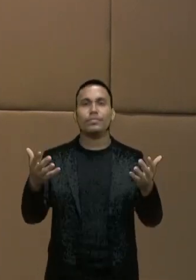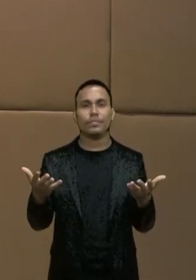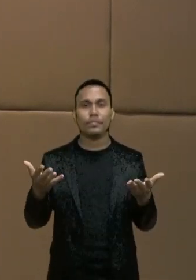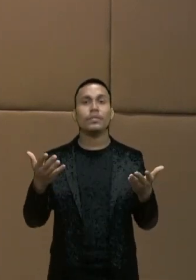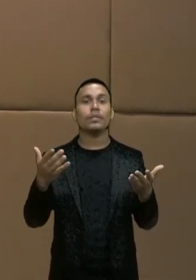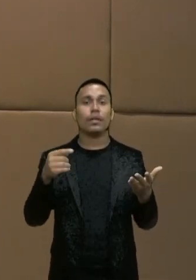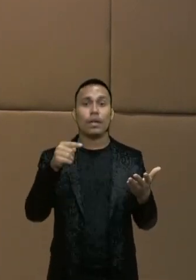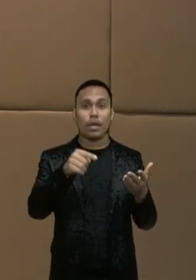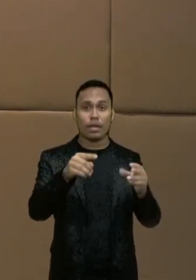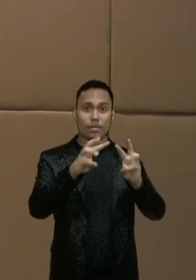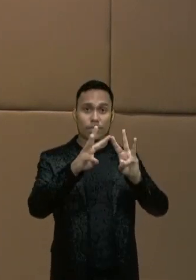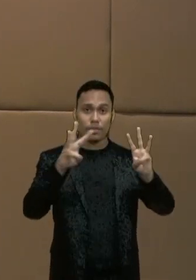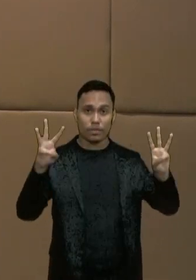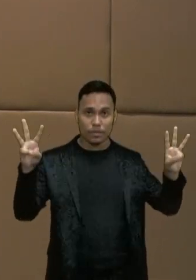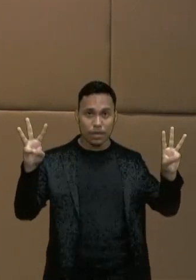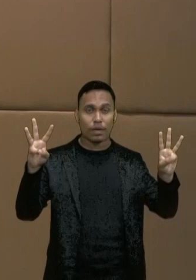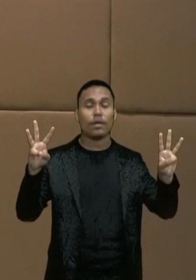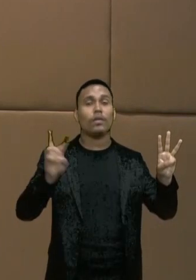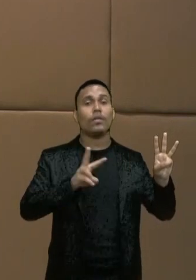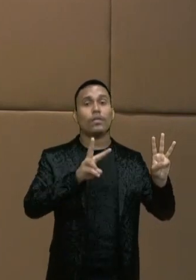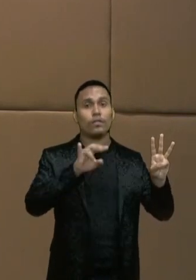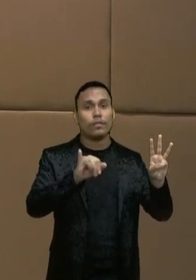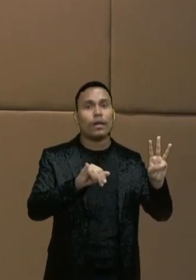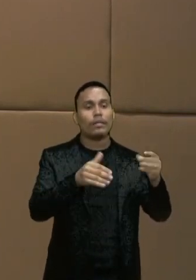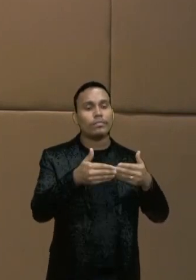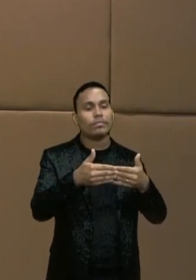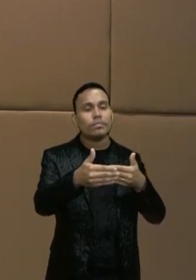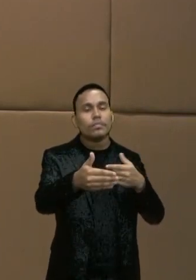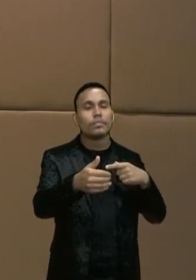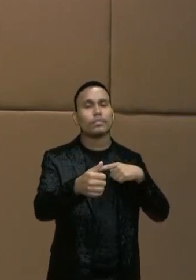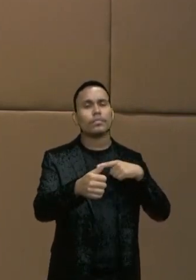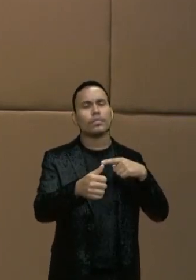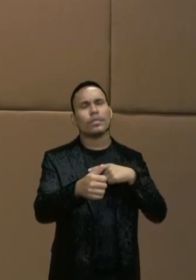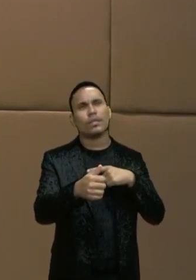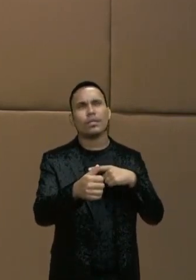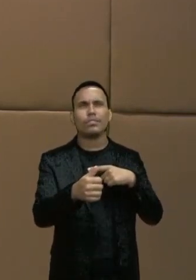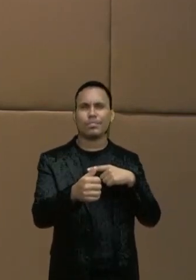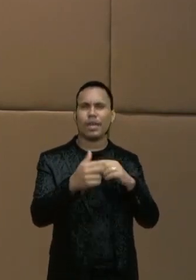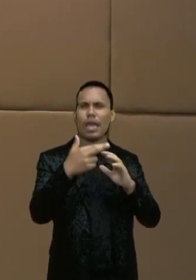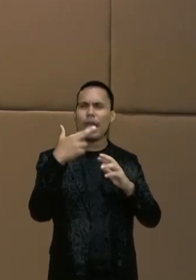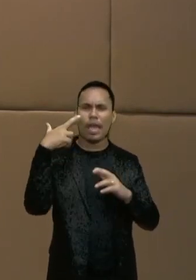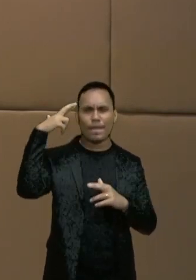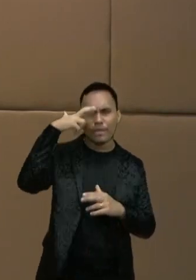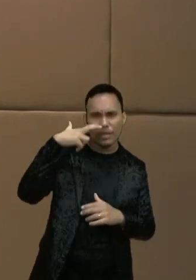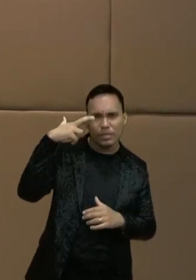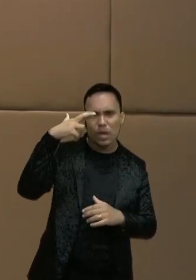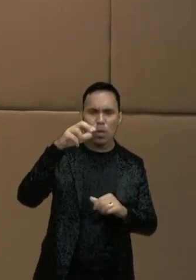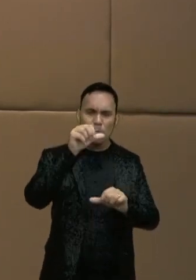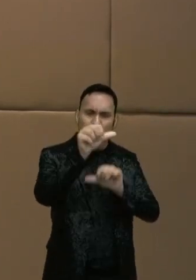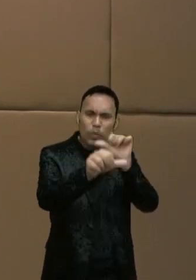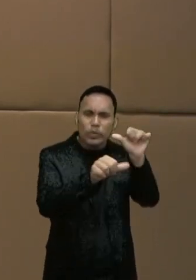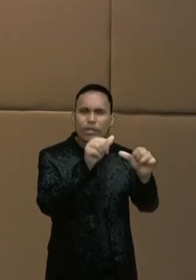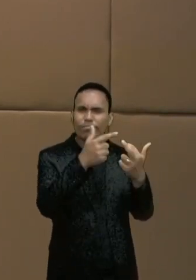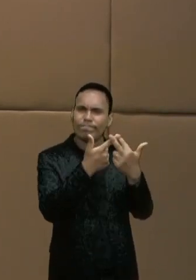Brazil program, esse portal agora vai passar por this portal is going to be reviewed